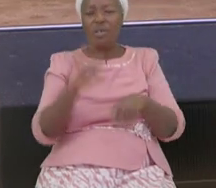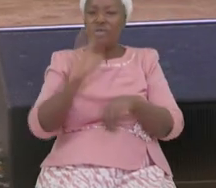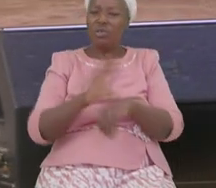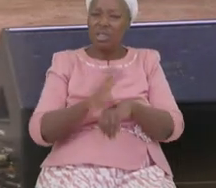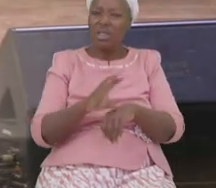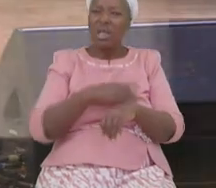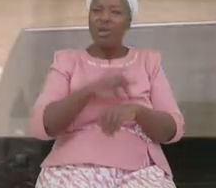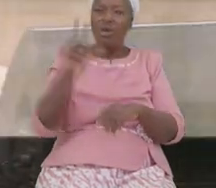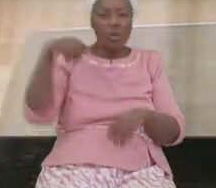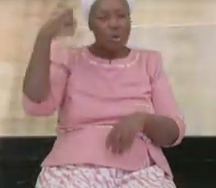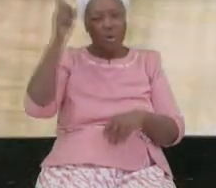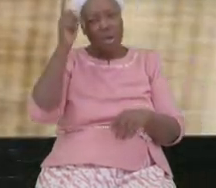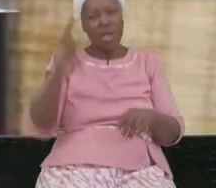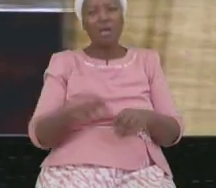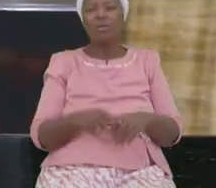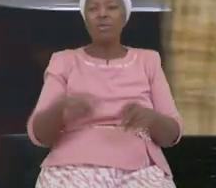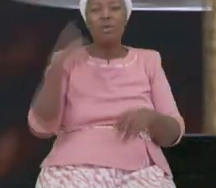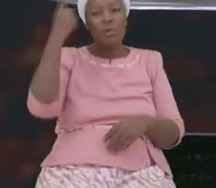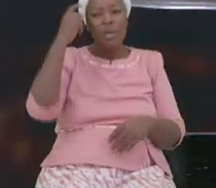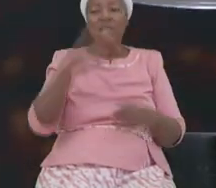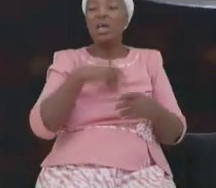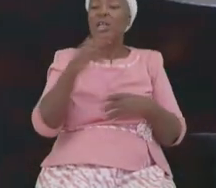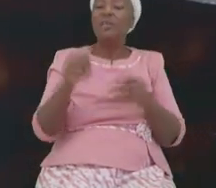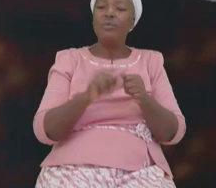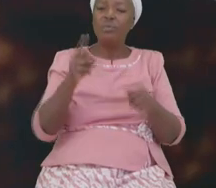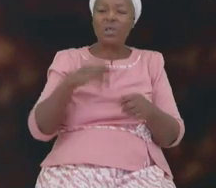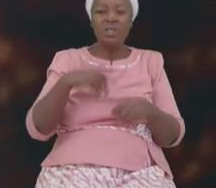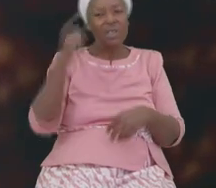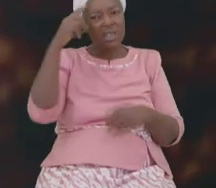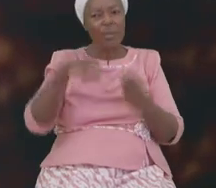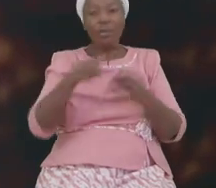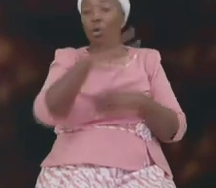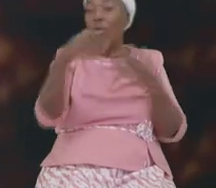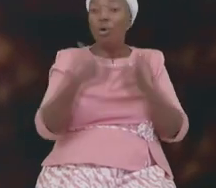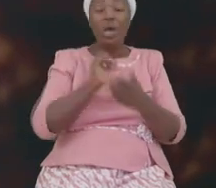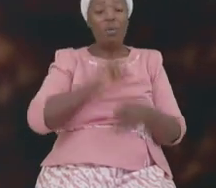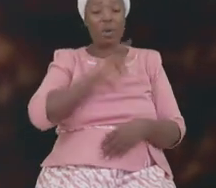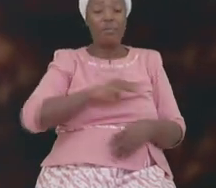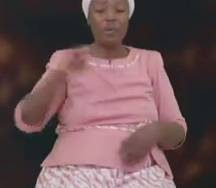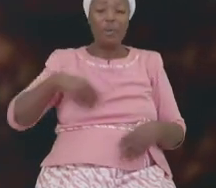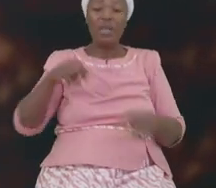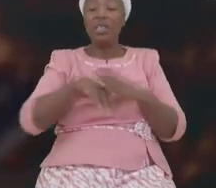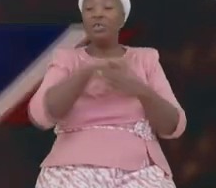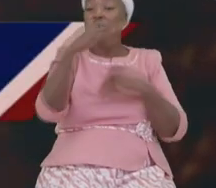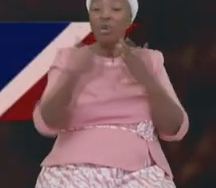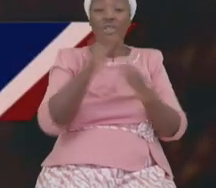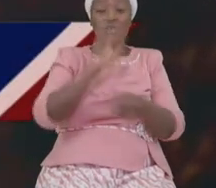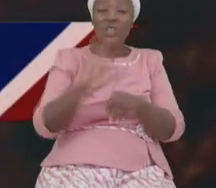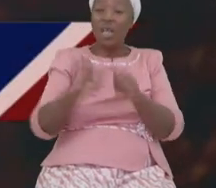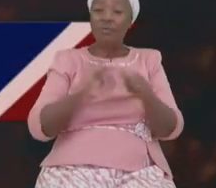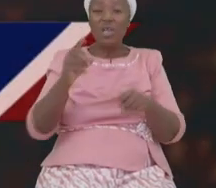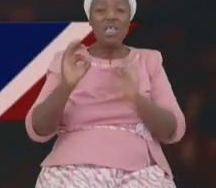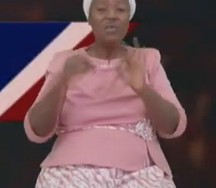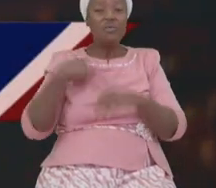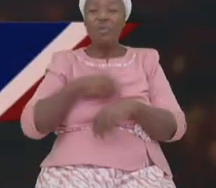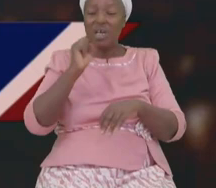government, in every region, in every state, think about all our members, in all the churches everywhere. If we could say